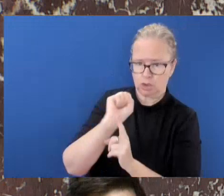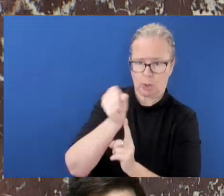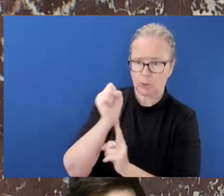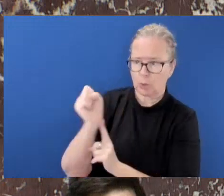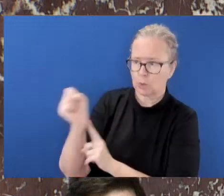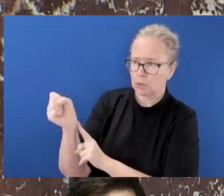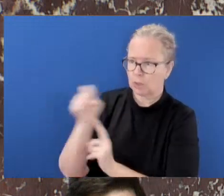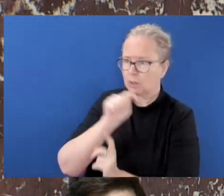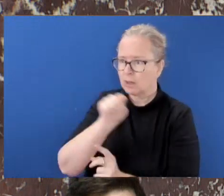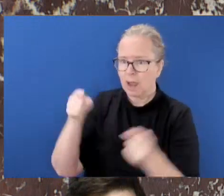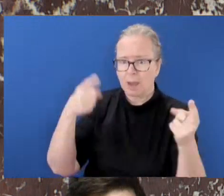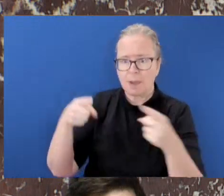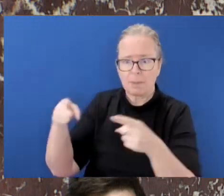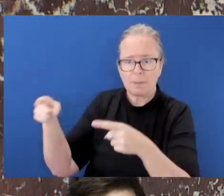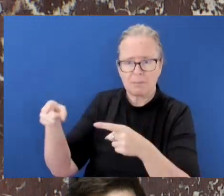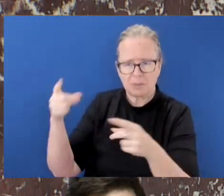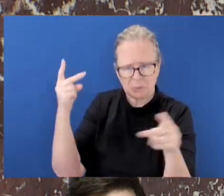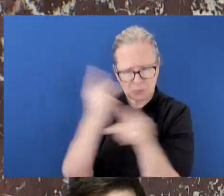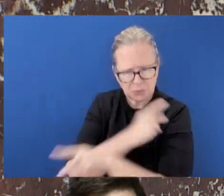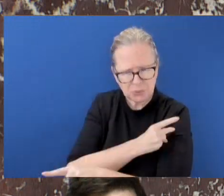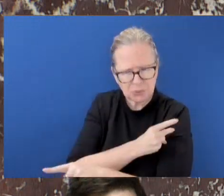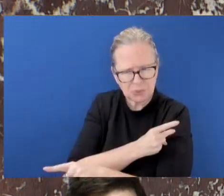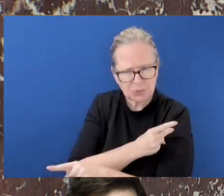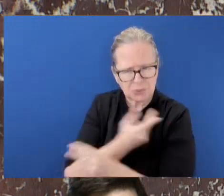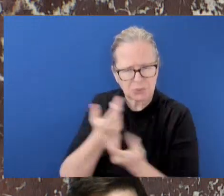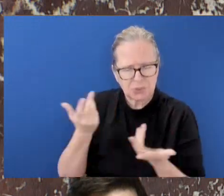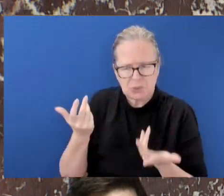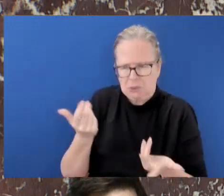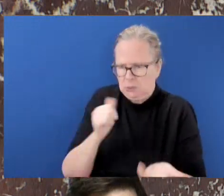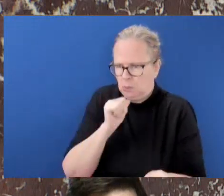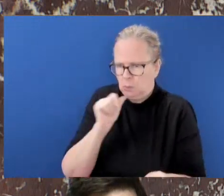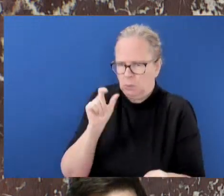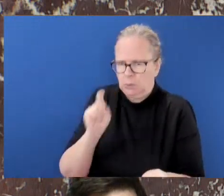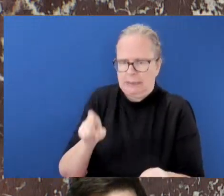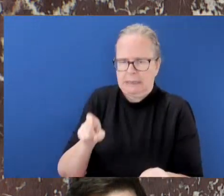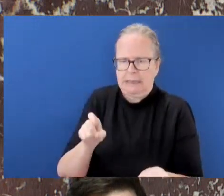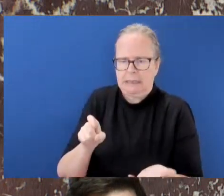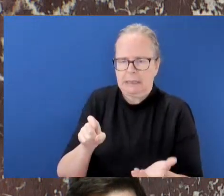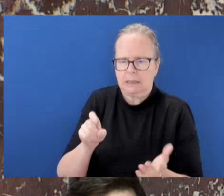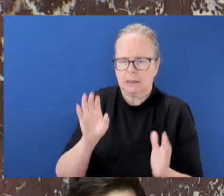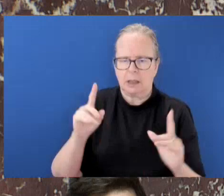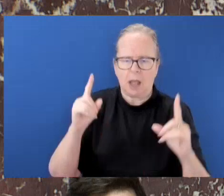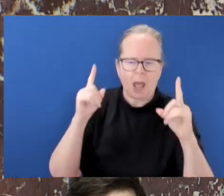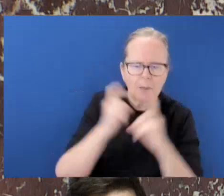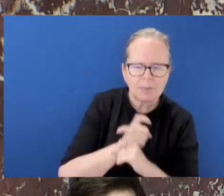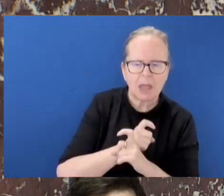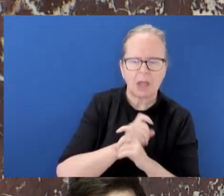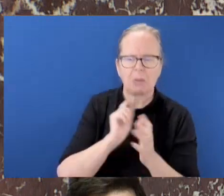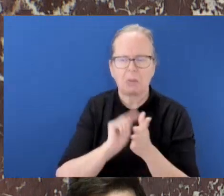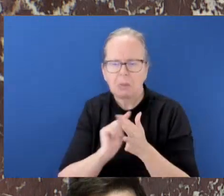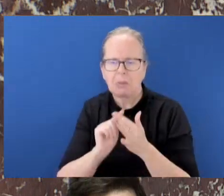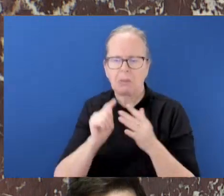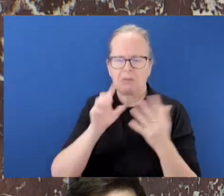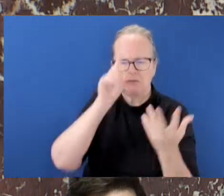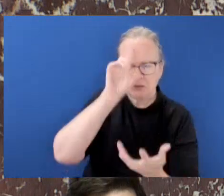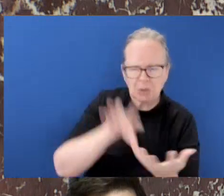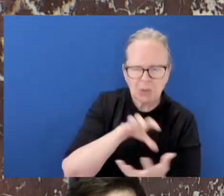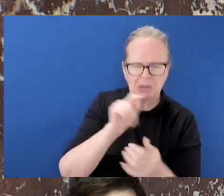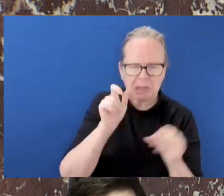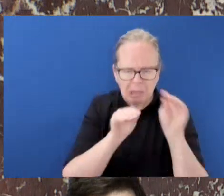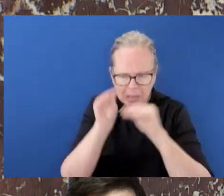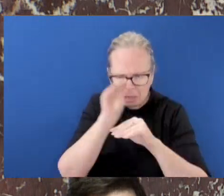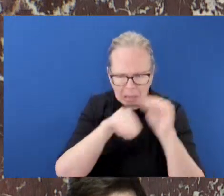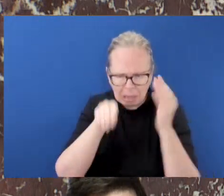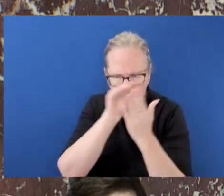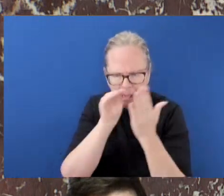an elaborate, confusing myriad of forms and tax forms sent off to the federal government to wait several months later to maybe or